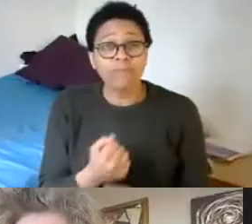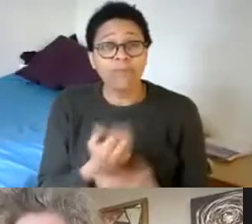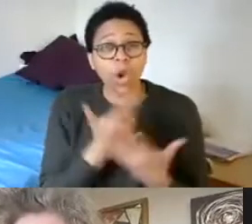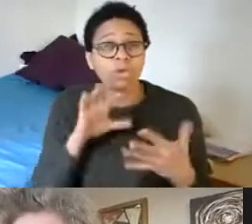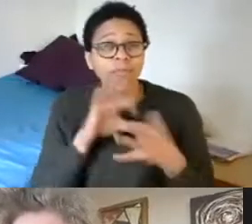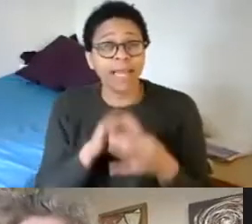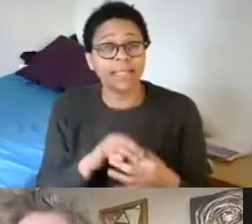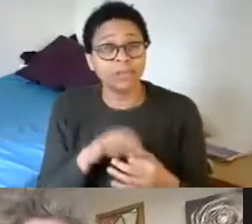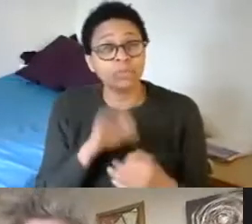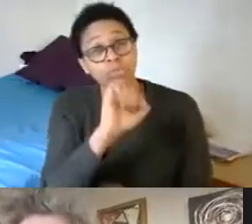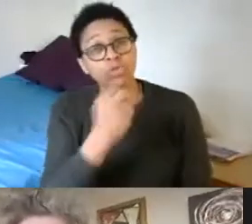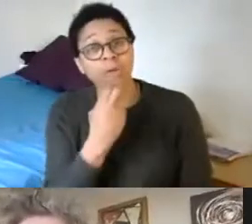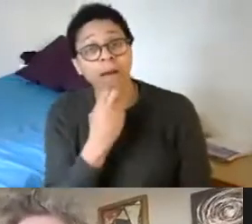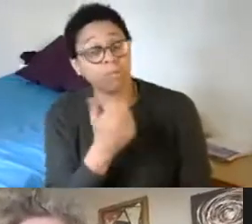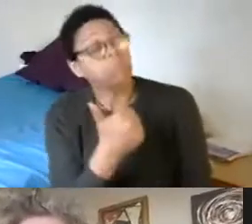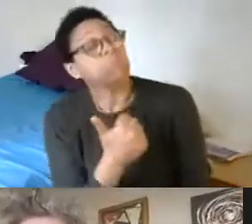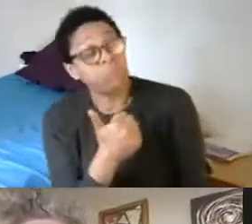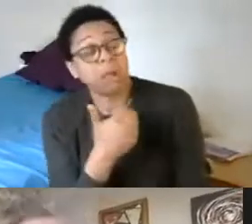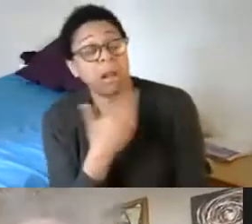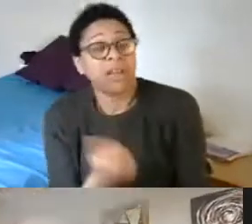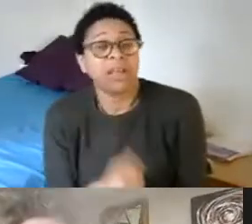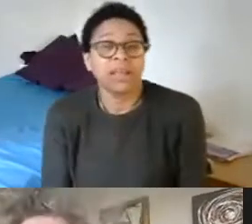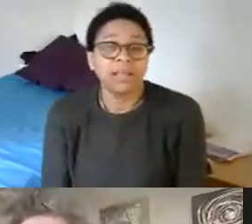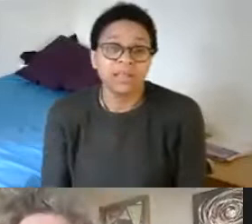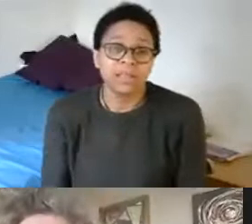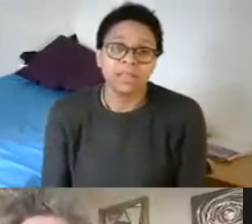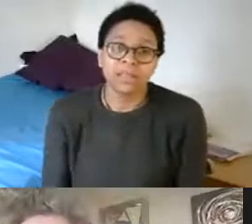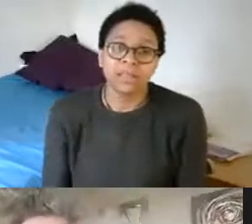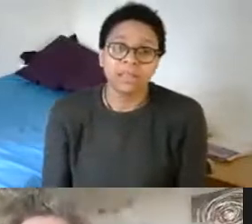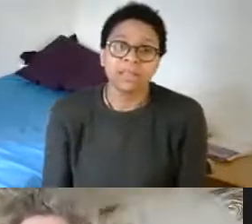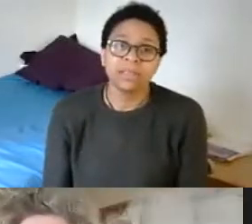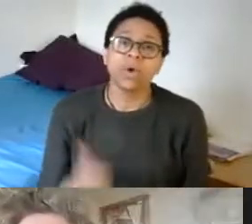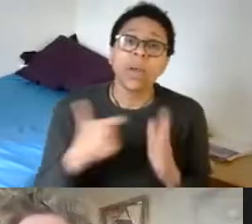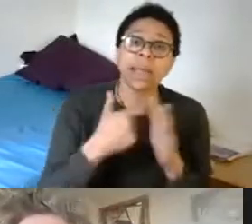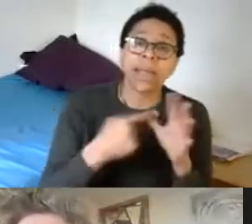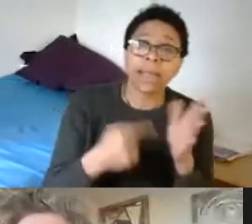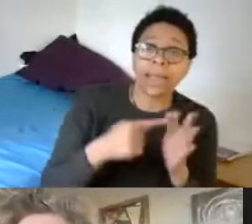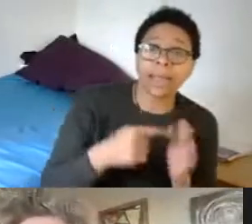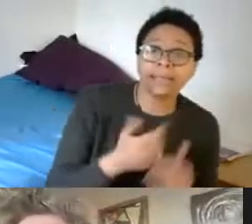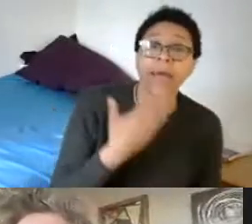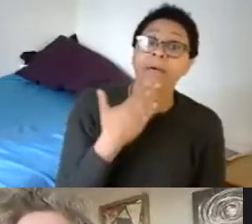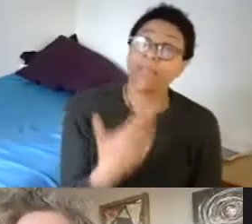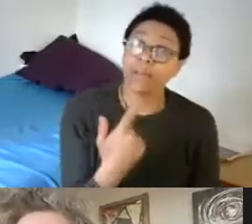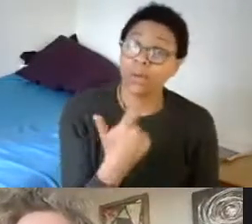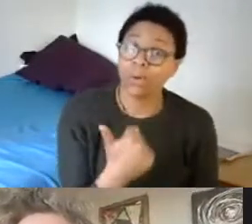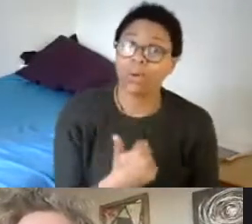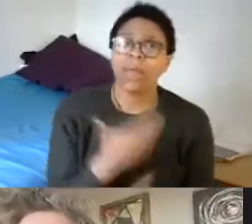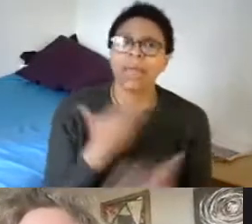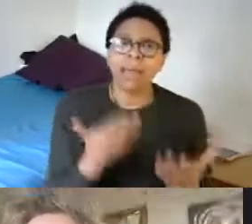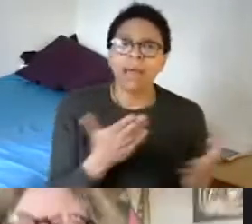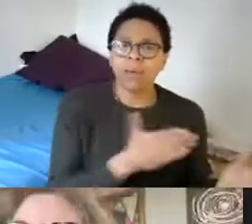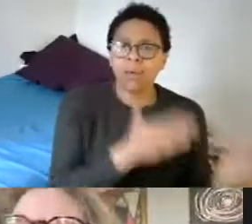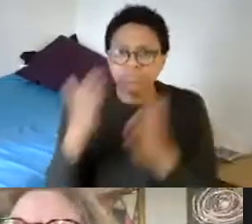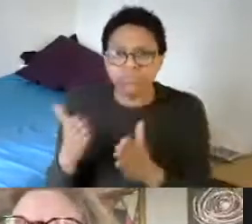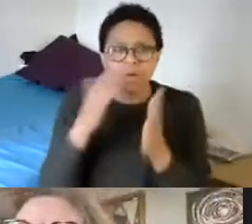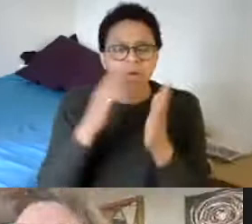well. Yeah, brilliant. Thank you, Helen. That was lovely for you to share that with us. Julia, would you